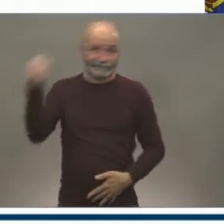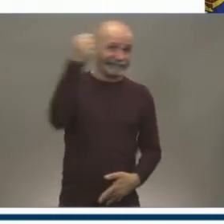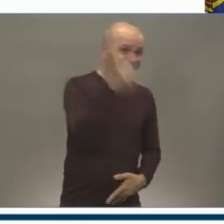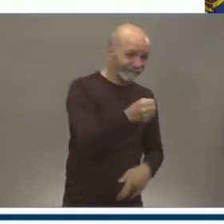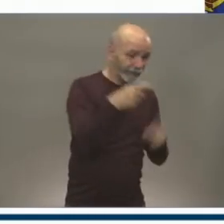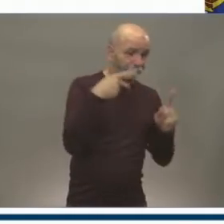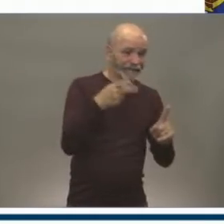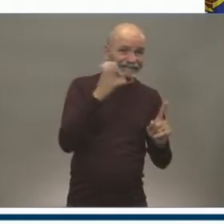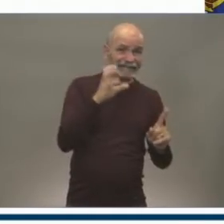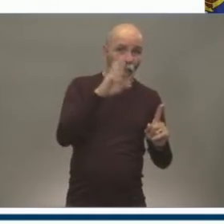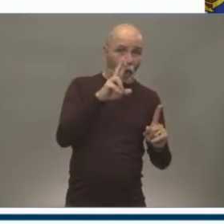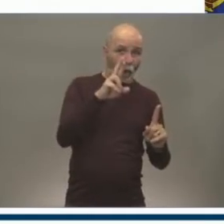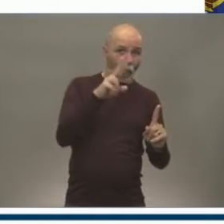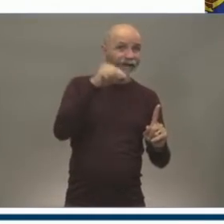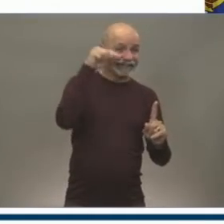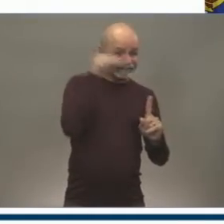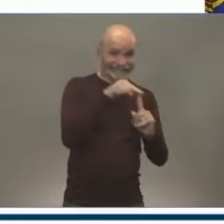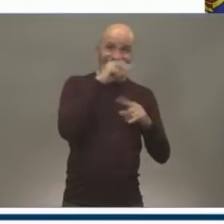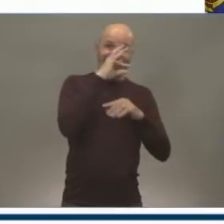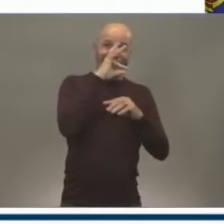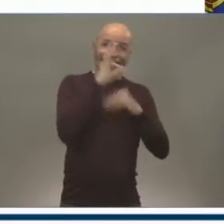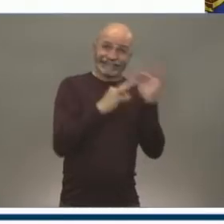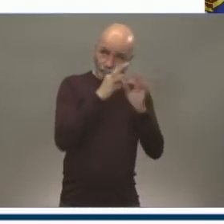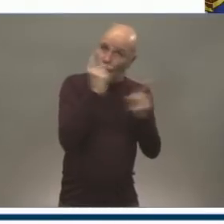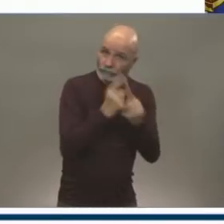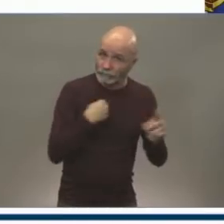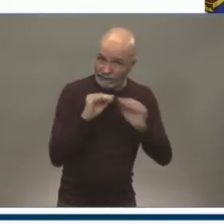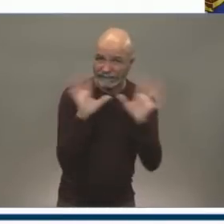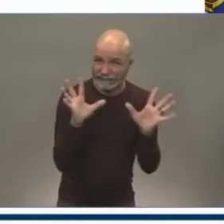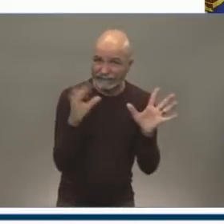they're accurate, and are you developing some sort of